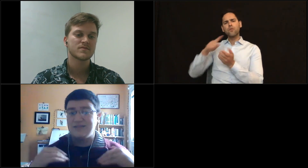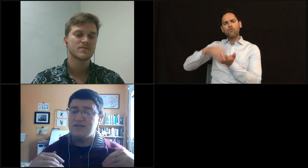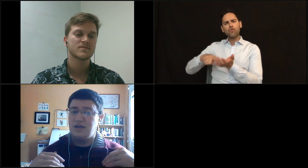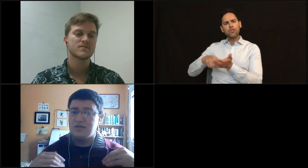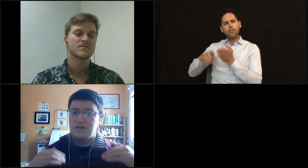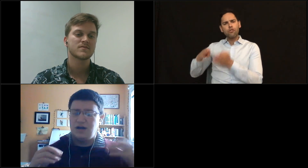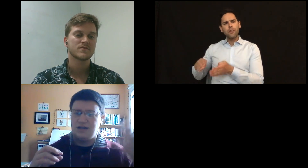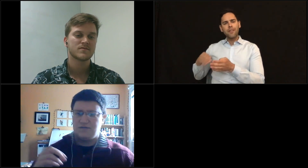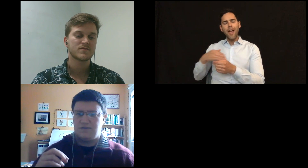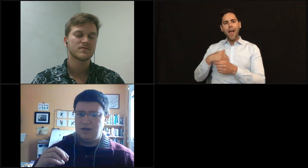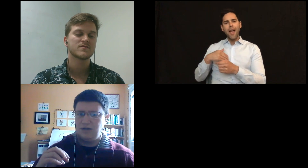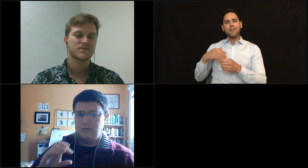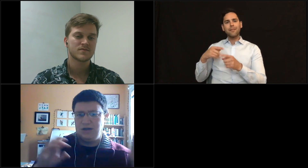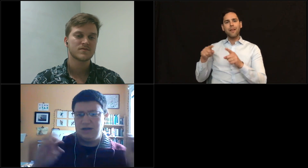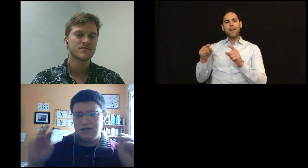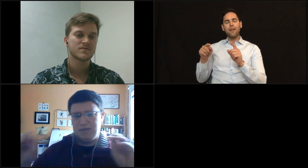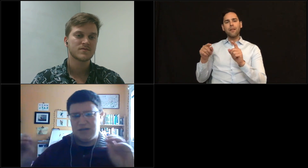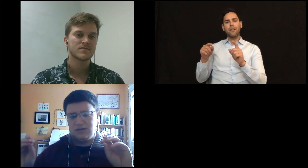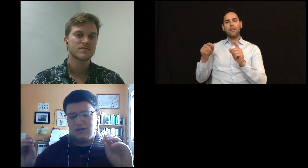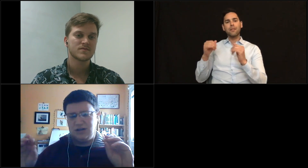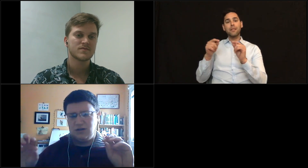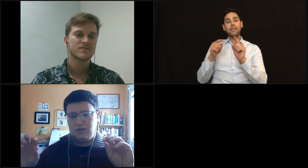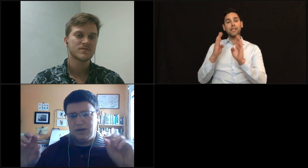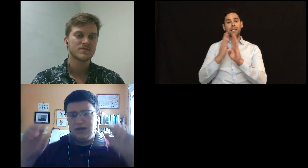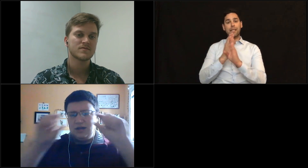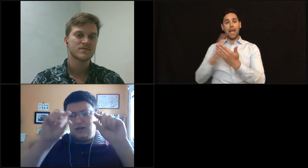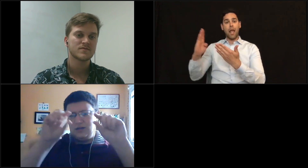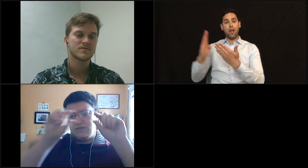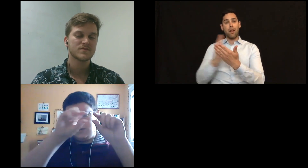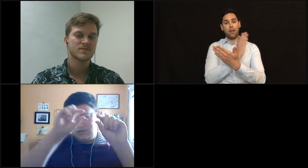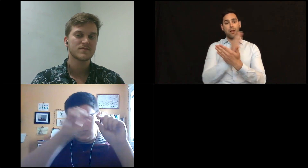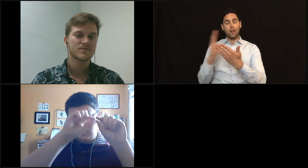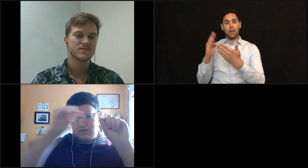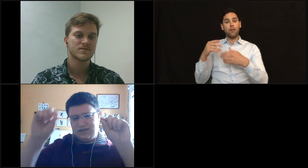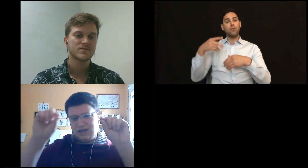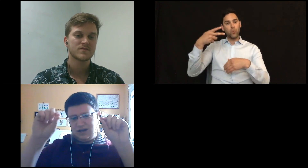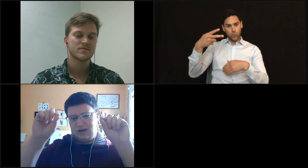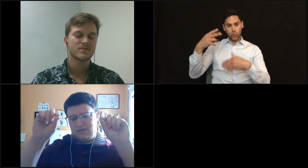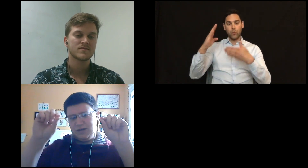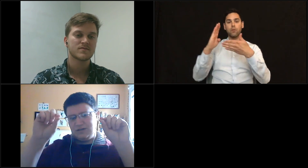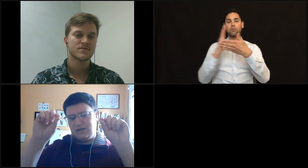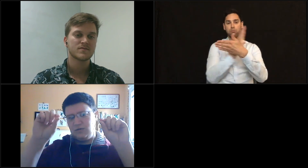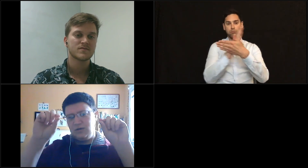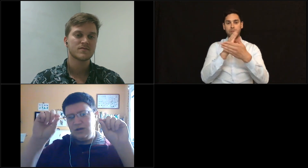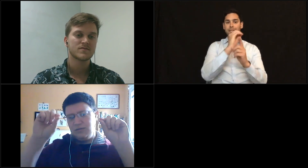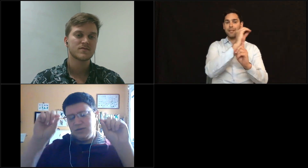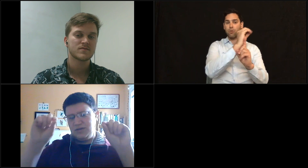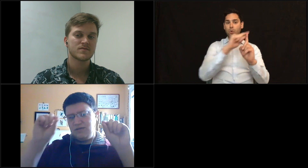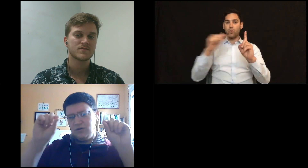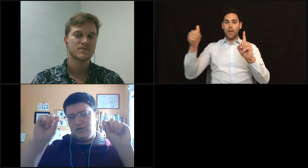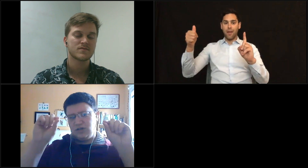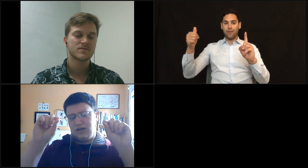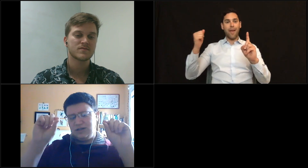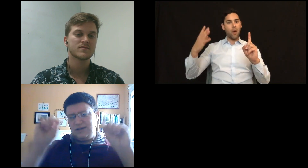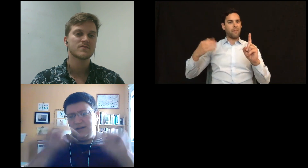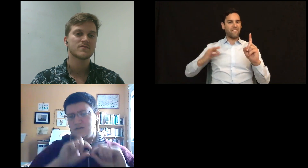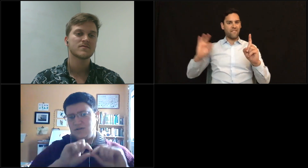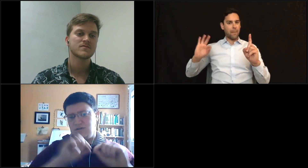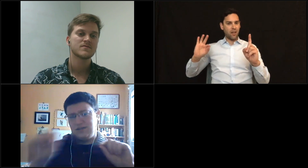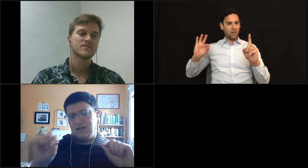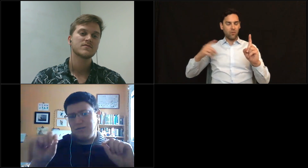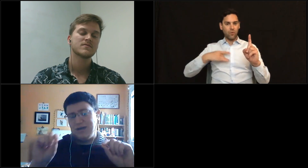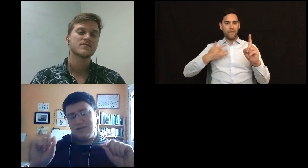as separate scales, not as feminine on one end and masculine on the other. But here's 0 to 10, how feminine do you perceive your own gender